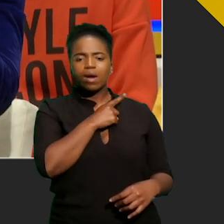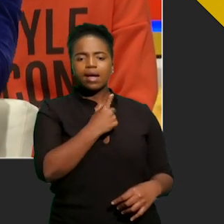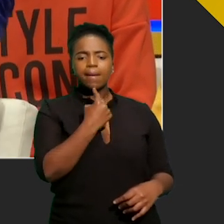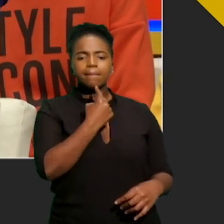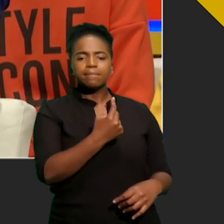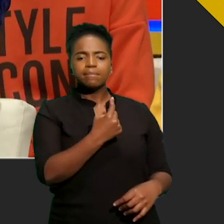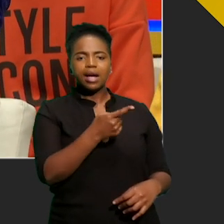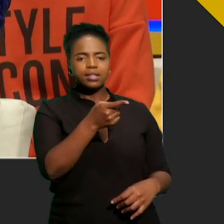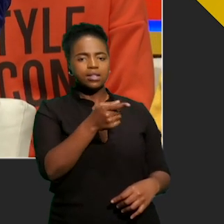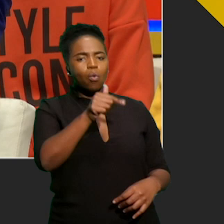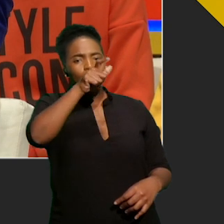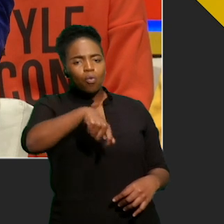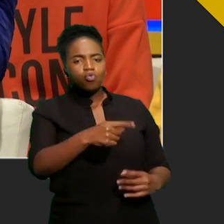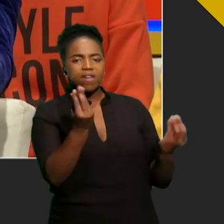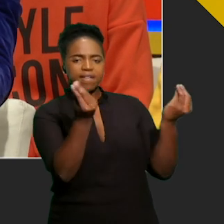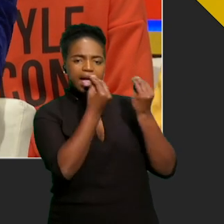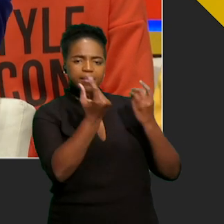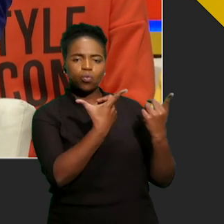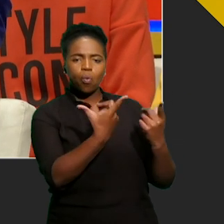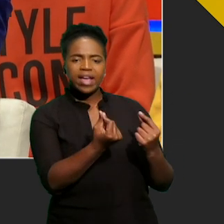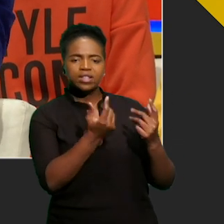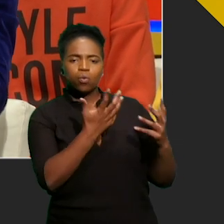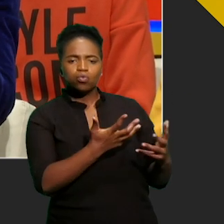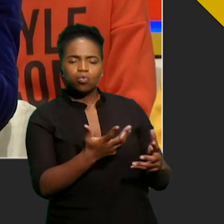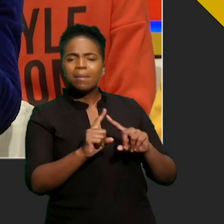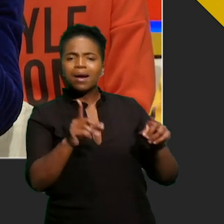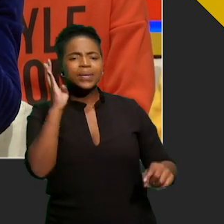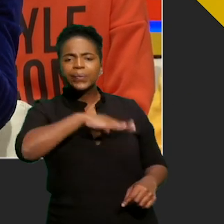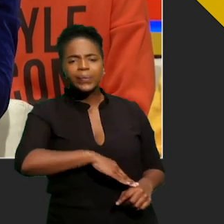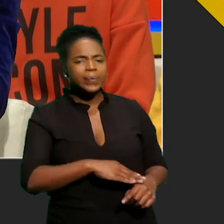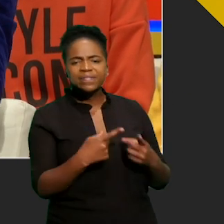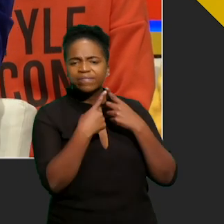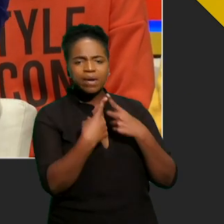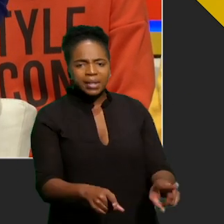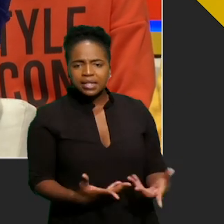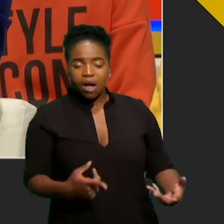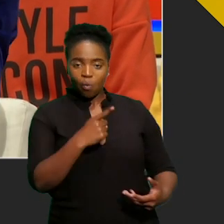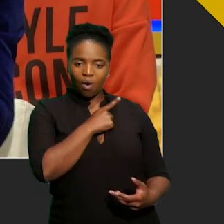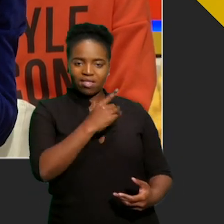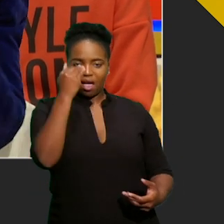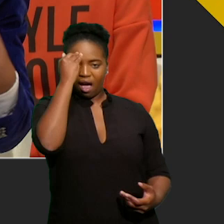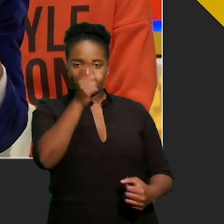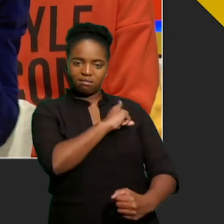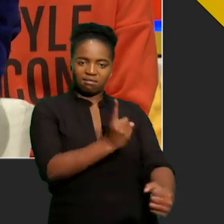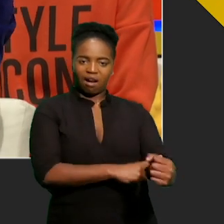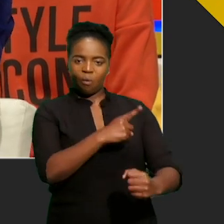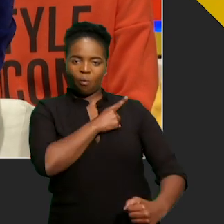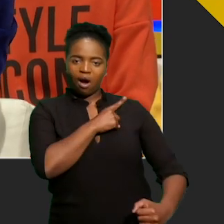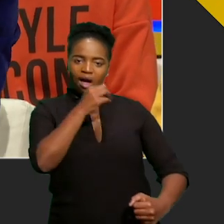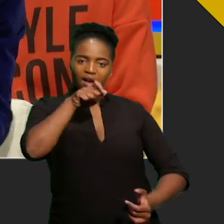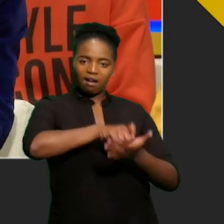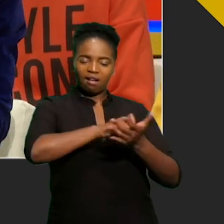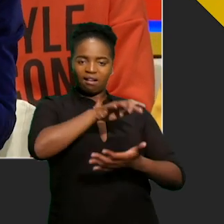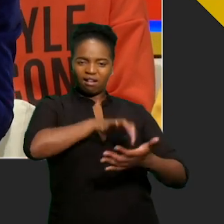about to expose wrong, but even say it's in the yet being as in Zanga because of. Bona bane authority because baba sibiza ngoba banga ma